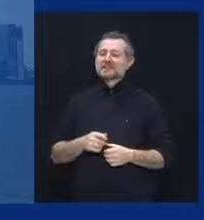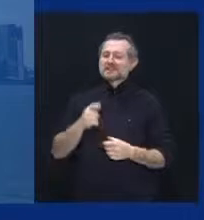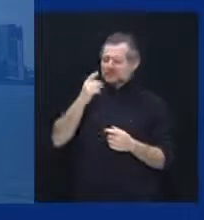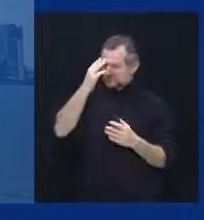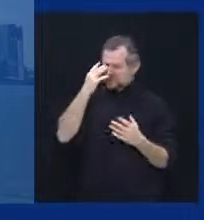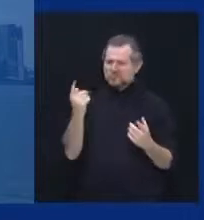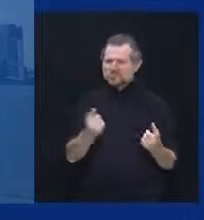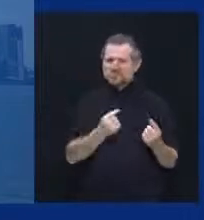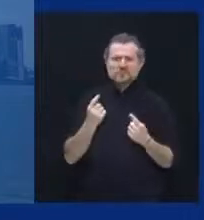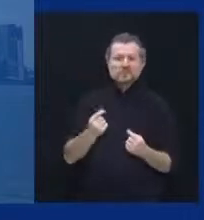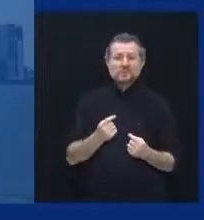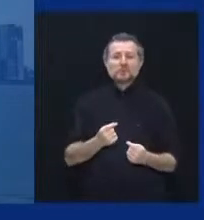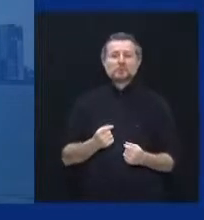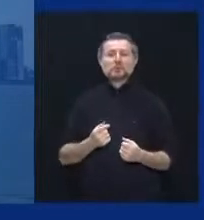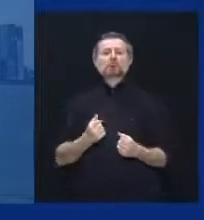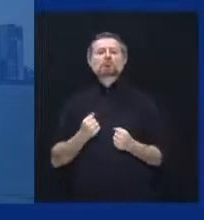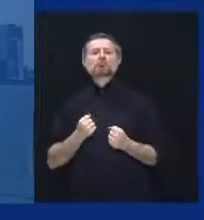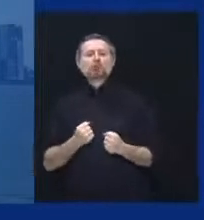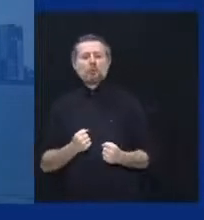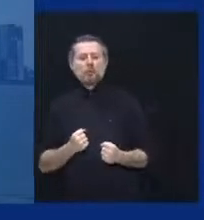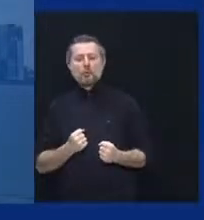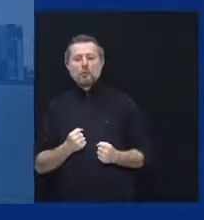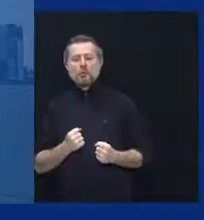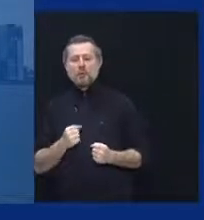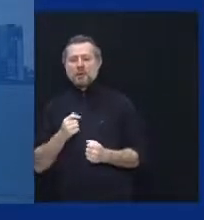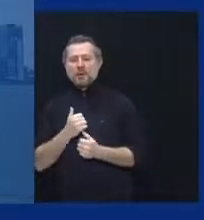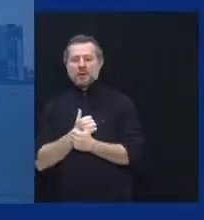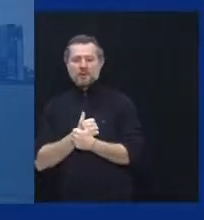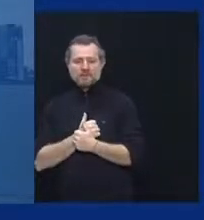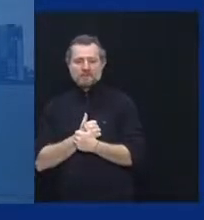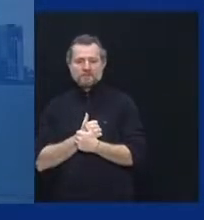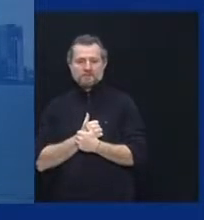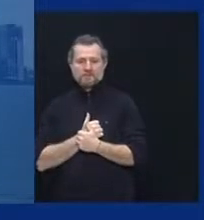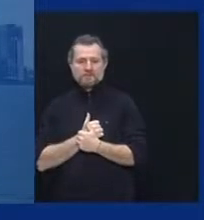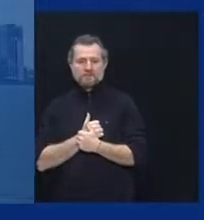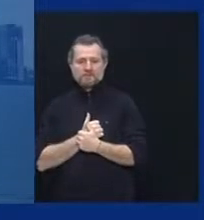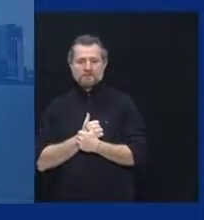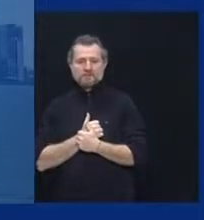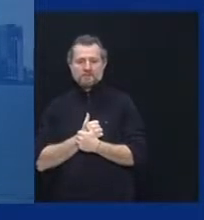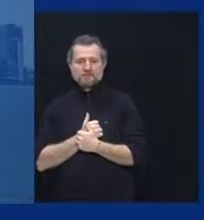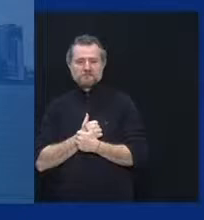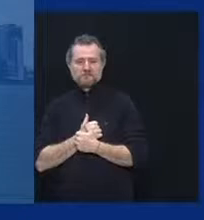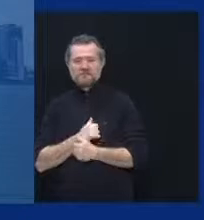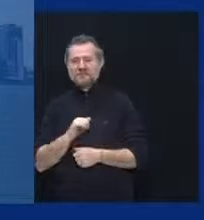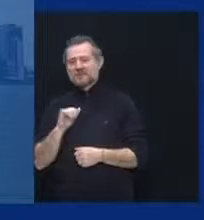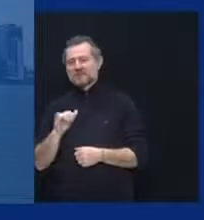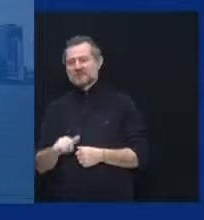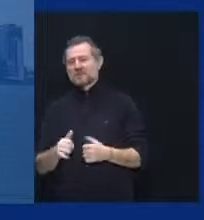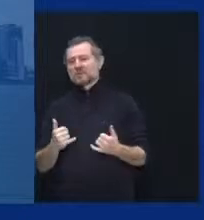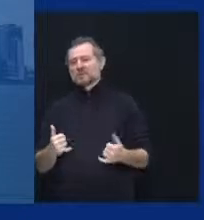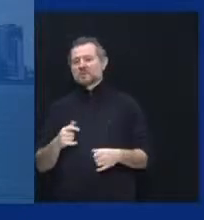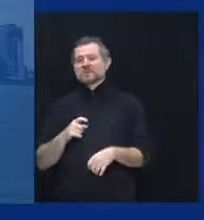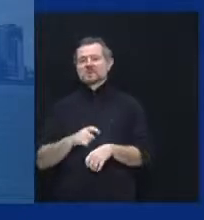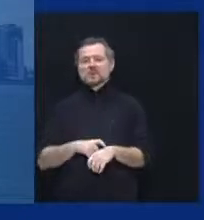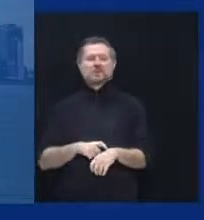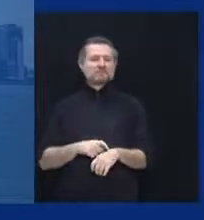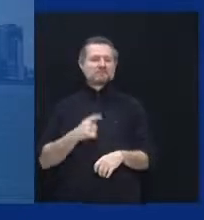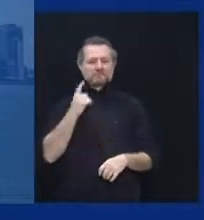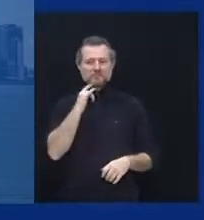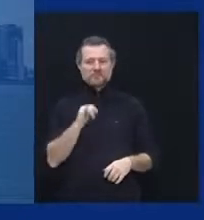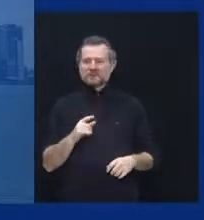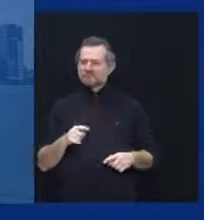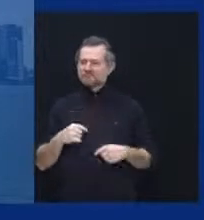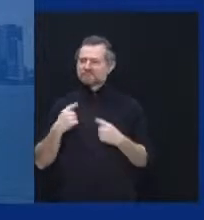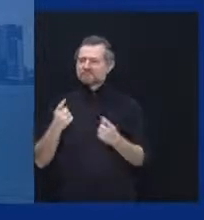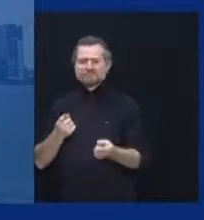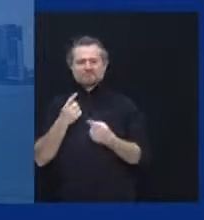we're strong enough to love. That's what we have to find in this moment. And that's what we have found.